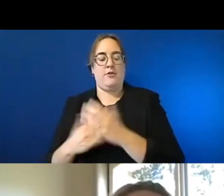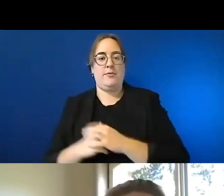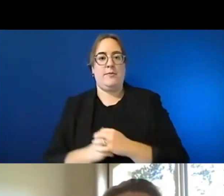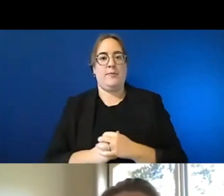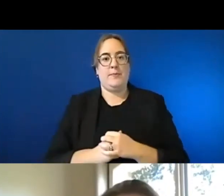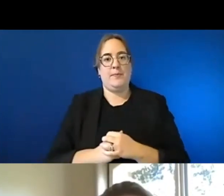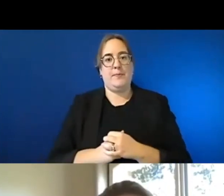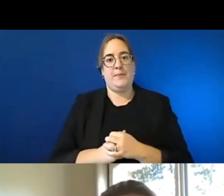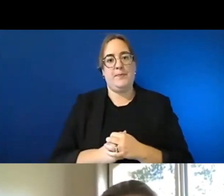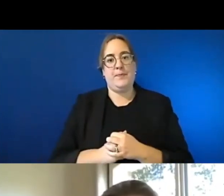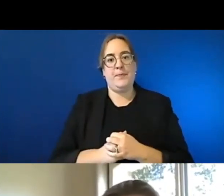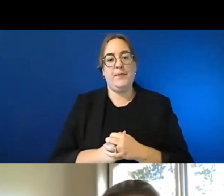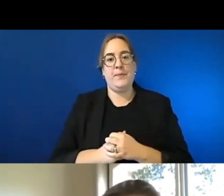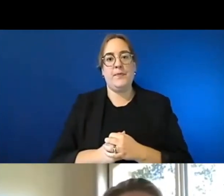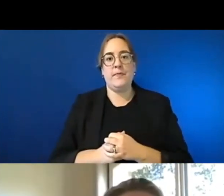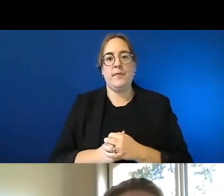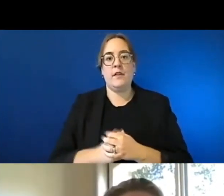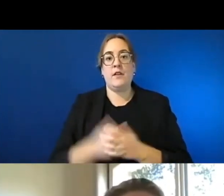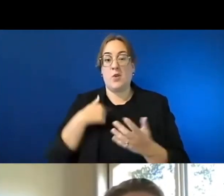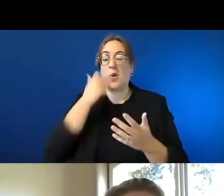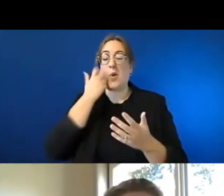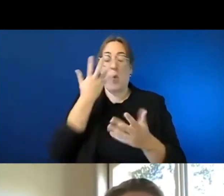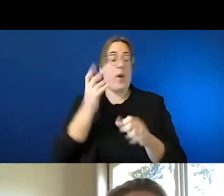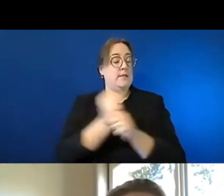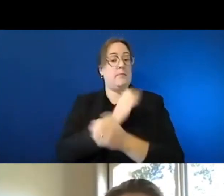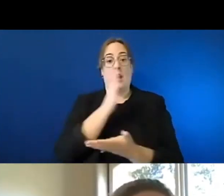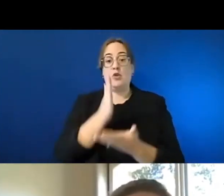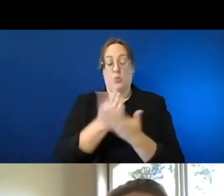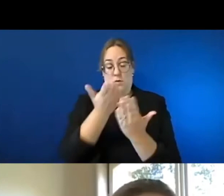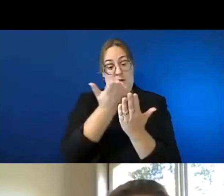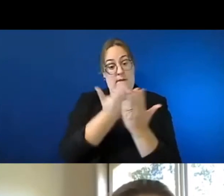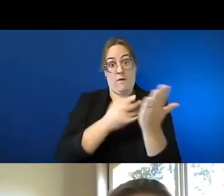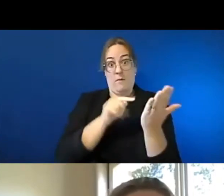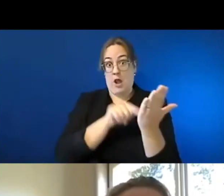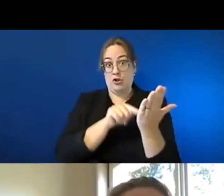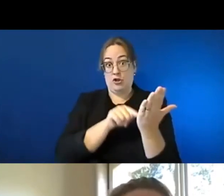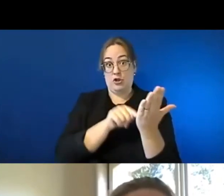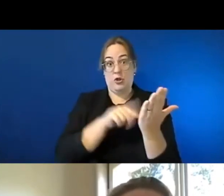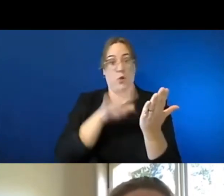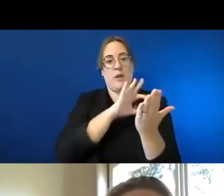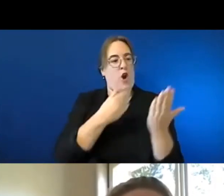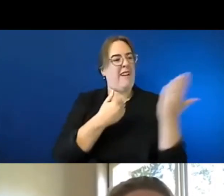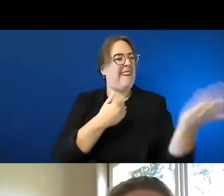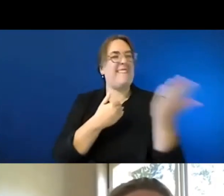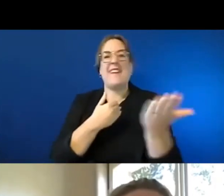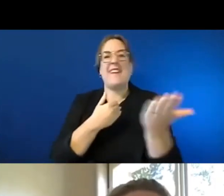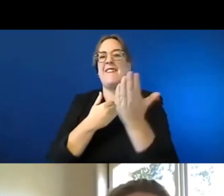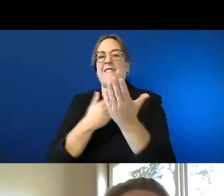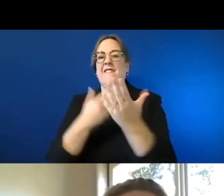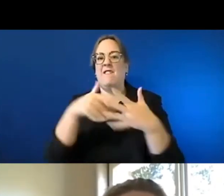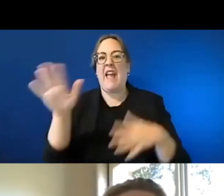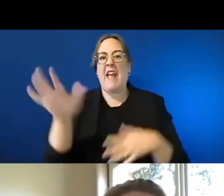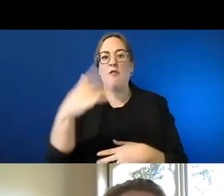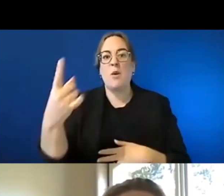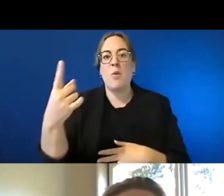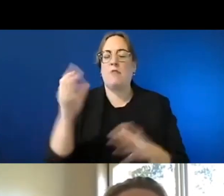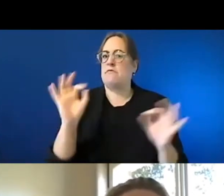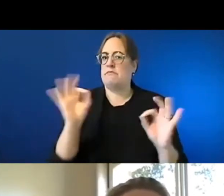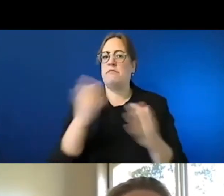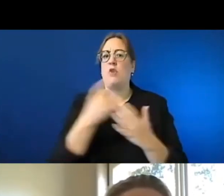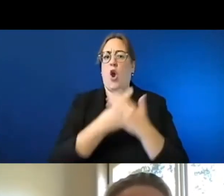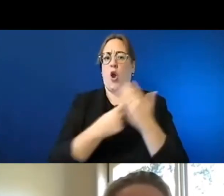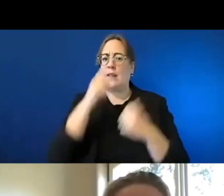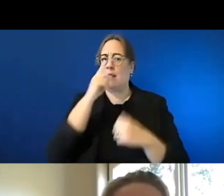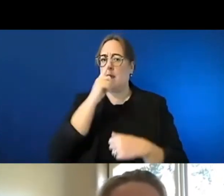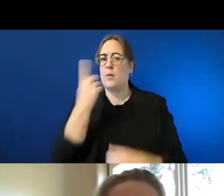So yeah, we make sure that the information doesn't go to people that don't need to see it. Yeah,